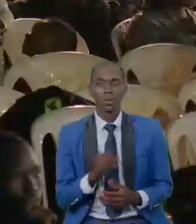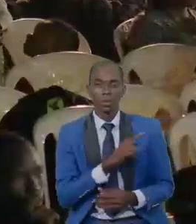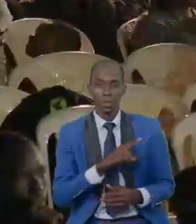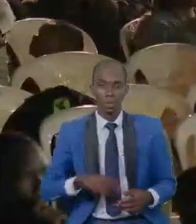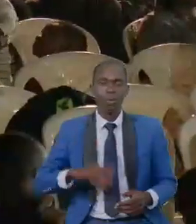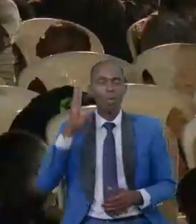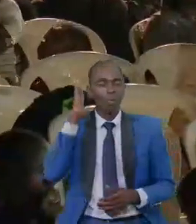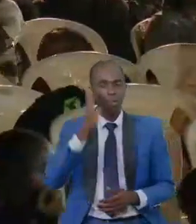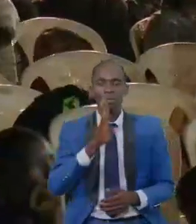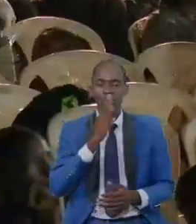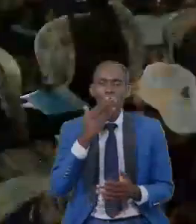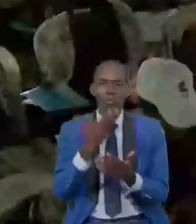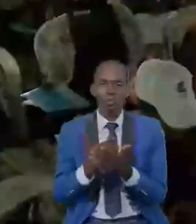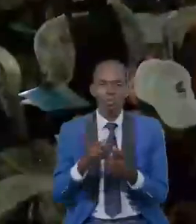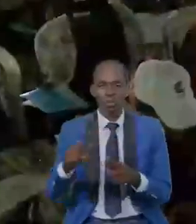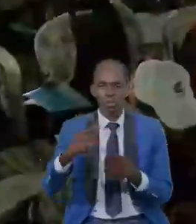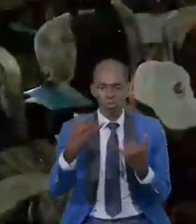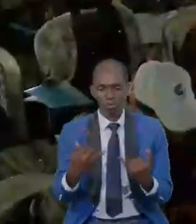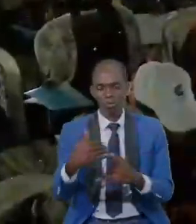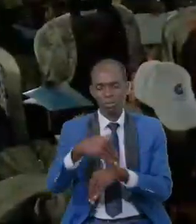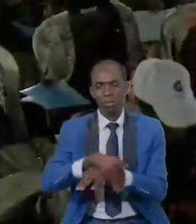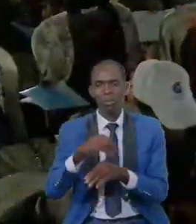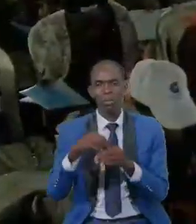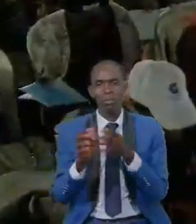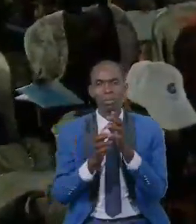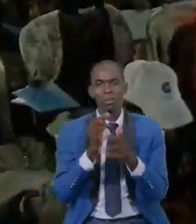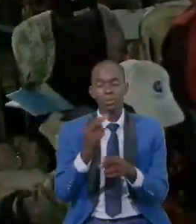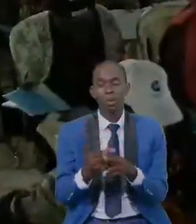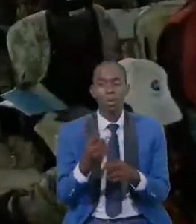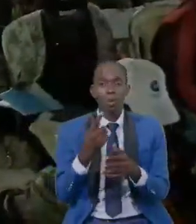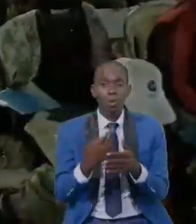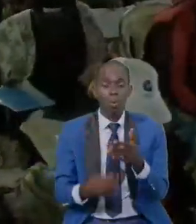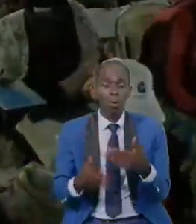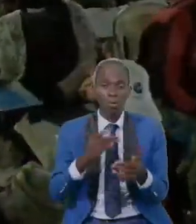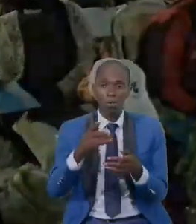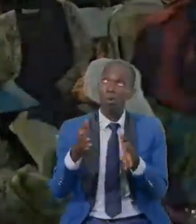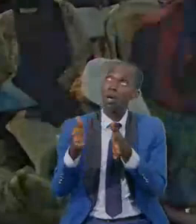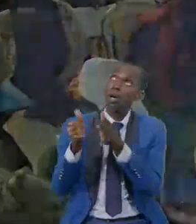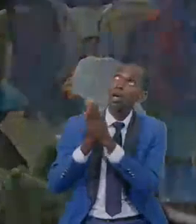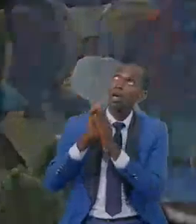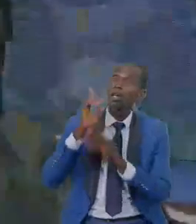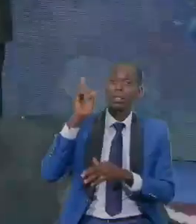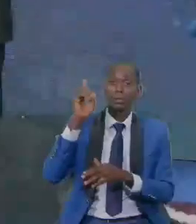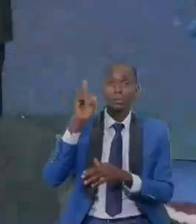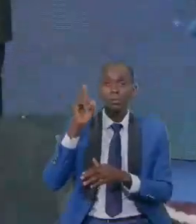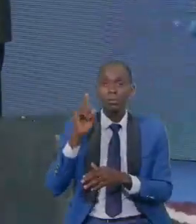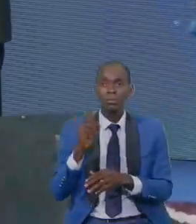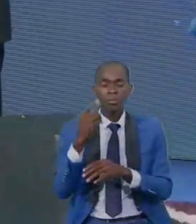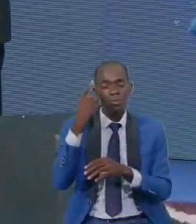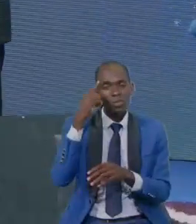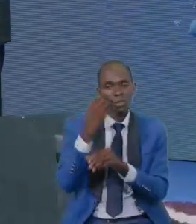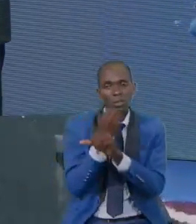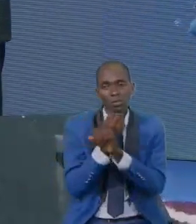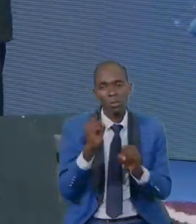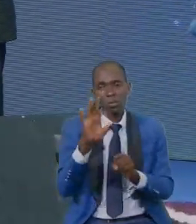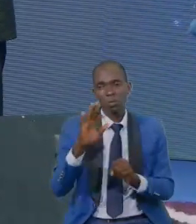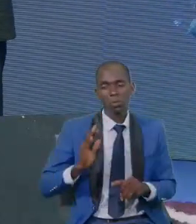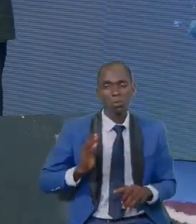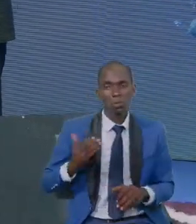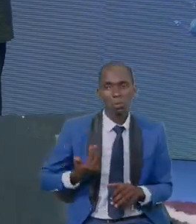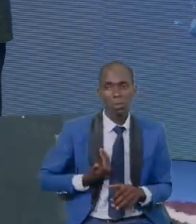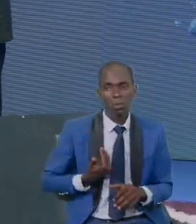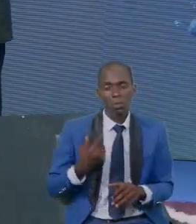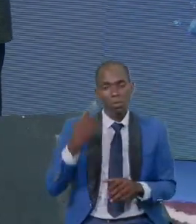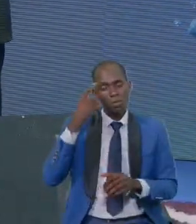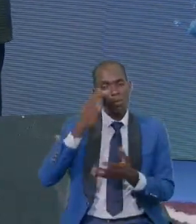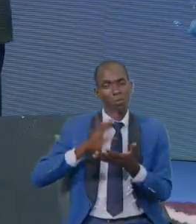you tonight. What you ask him, the salvation of your soul, the